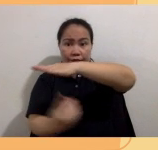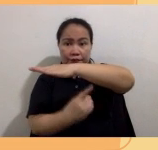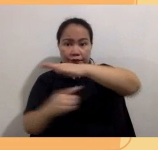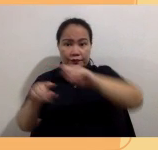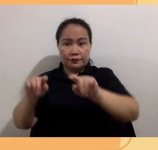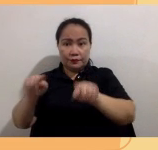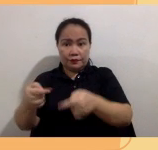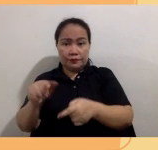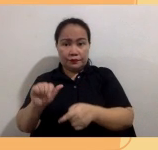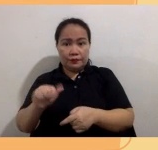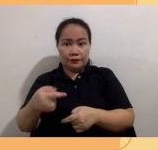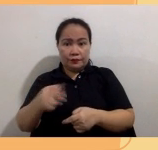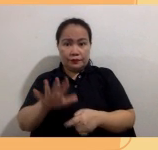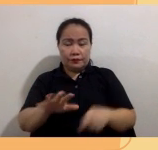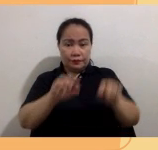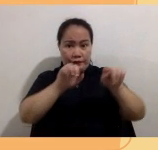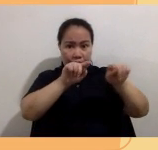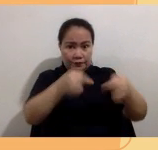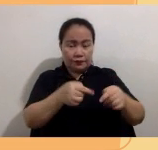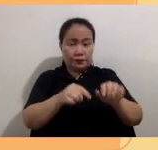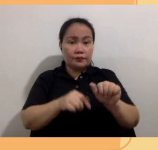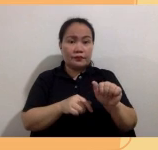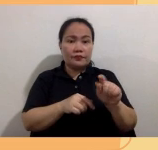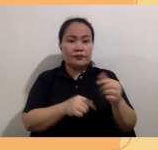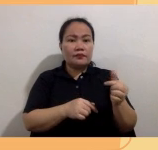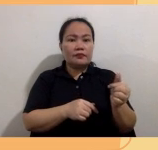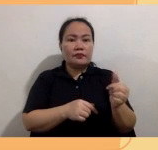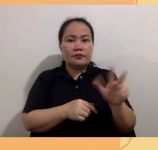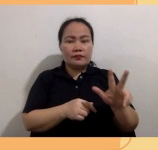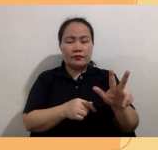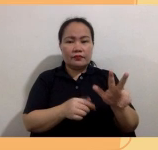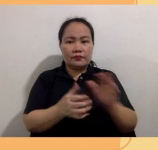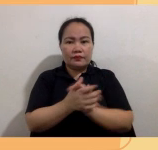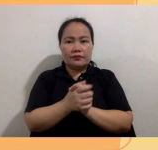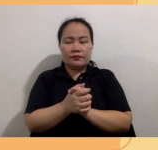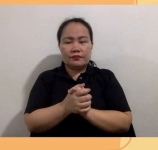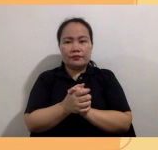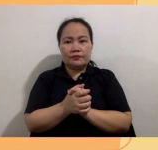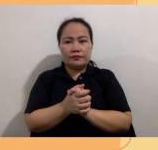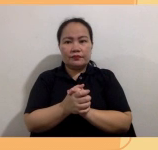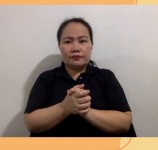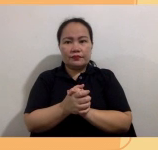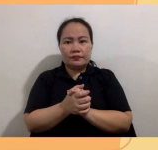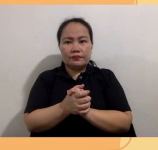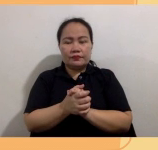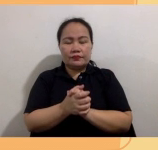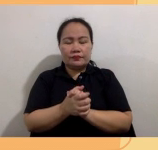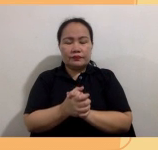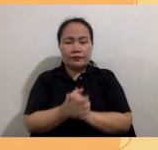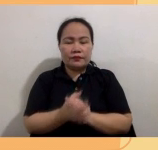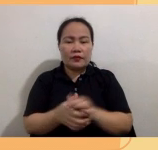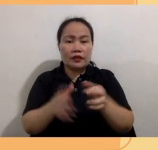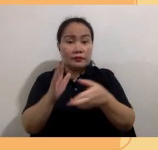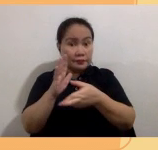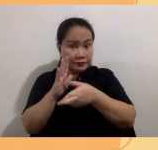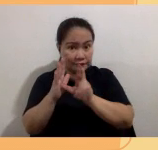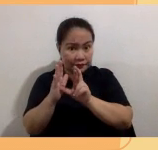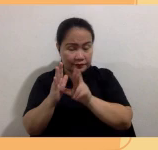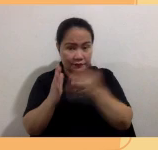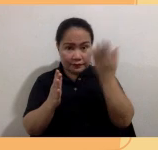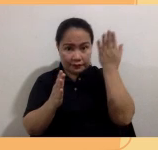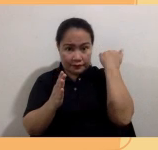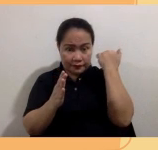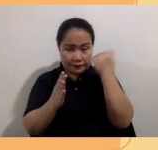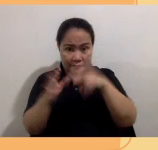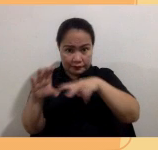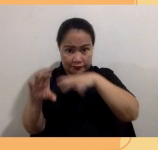minus 5 times a plus 3. So, ito, mache-check nyo yan if you are going to watch our video on how to